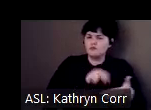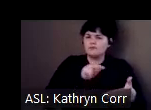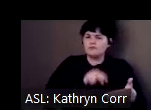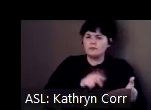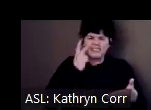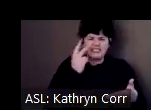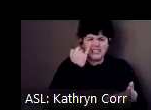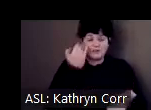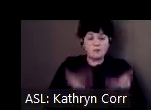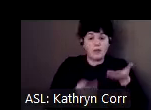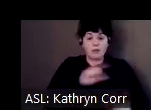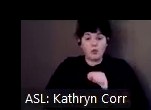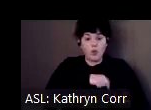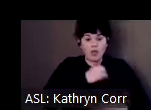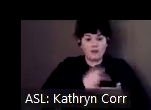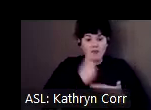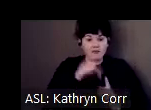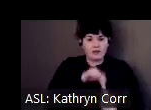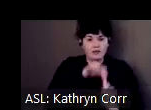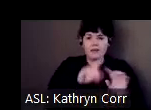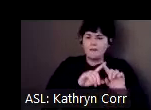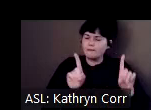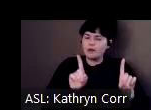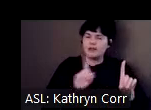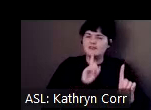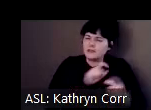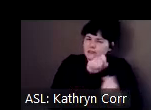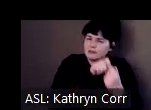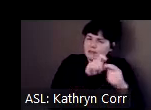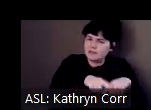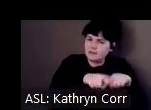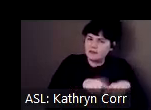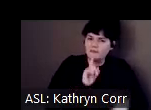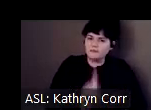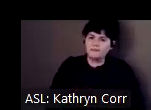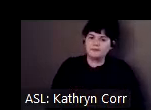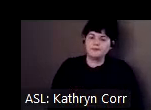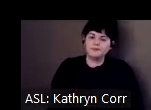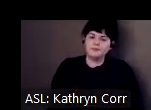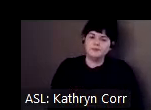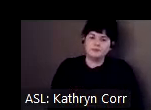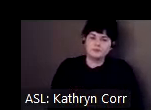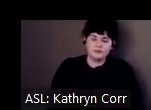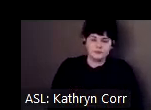this exception. But again, very facts specific. Next slide.